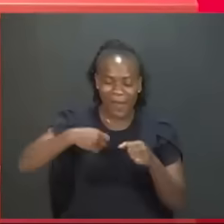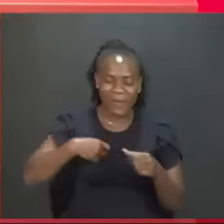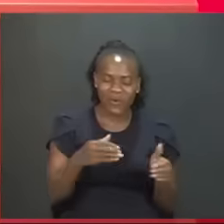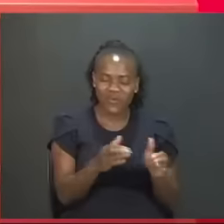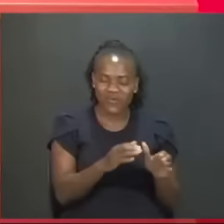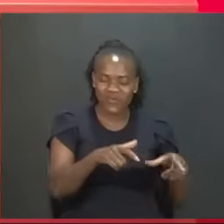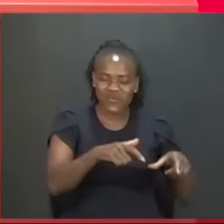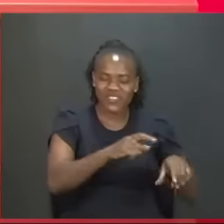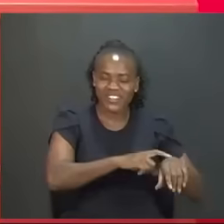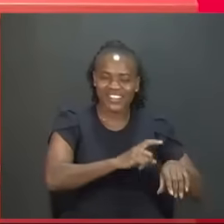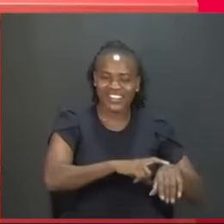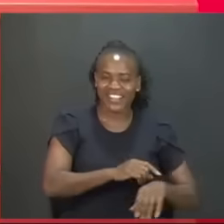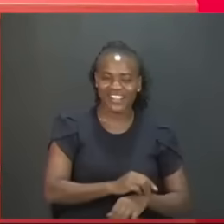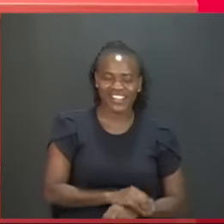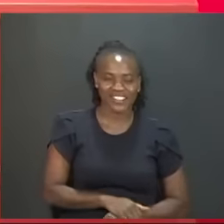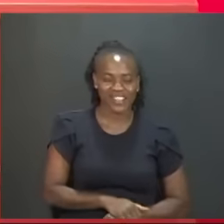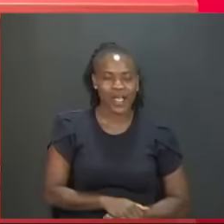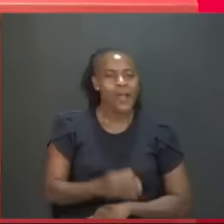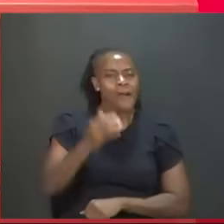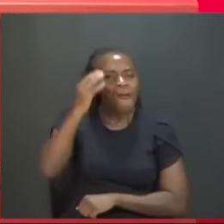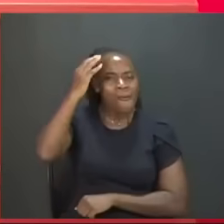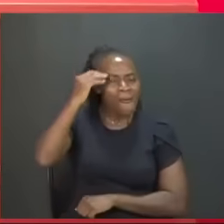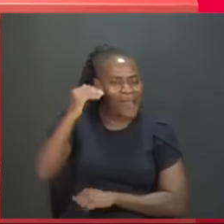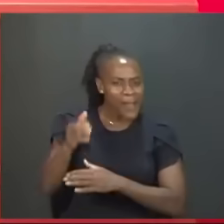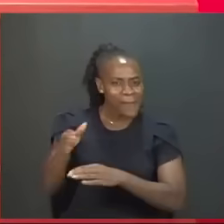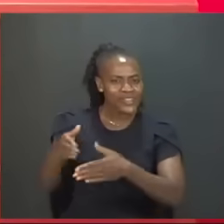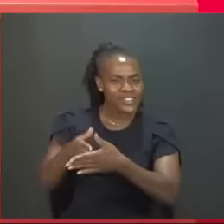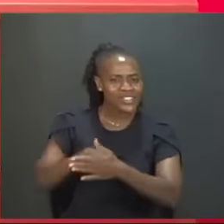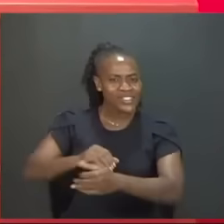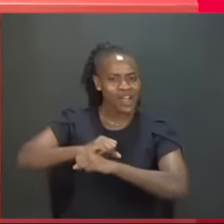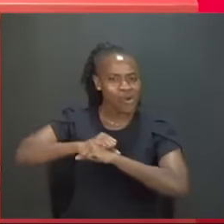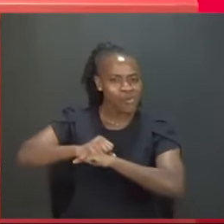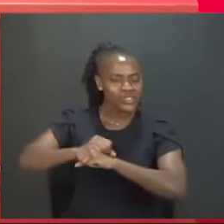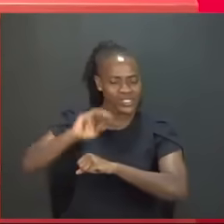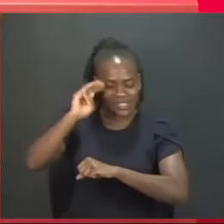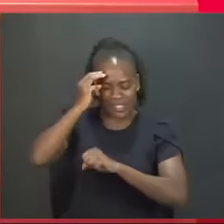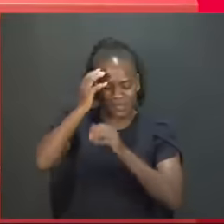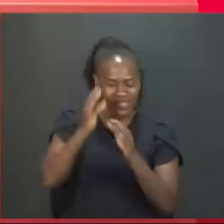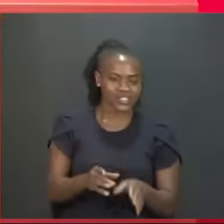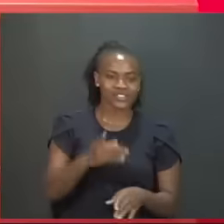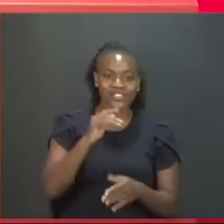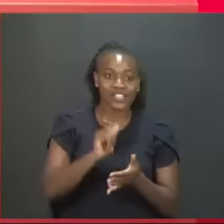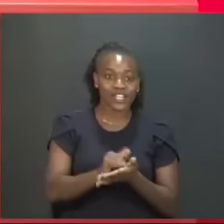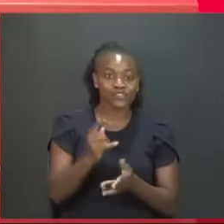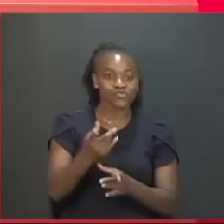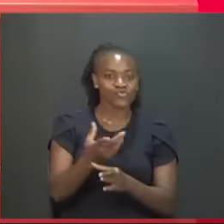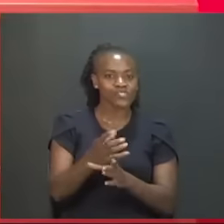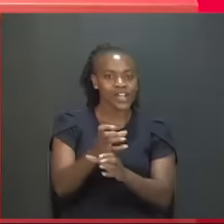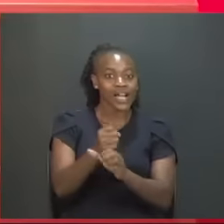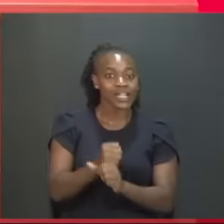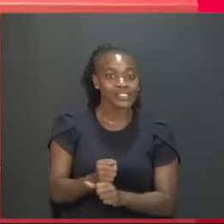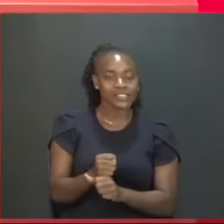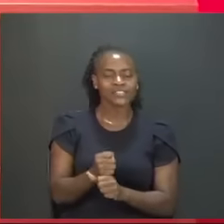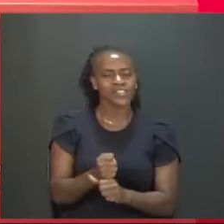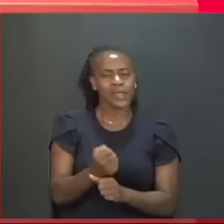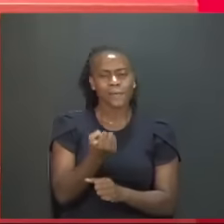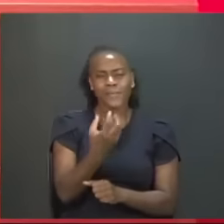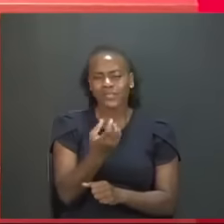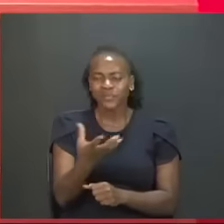majority leader shielding our ministers? You should allow them to come in. You said you have achieved so much within 1 year. And